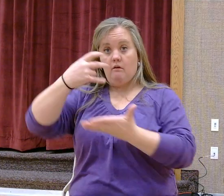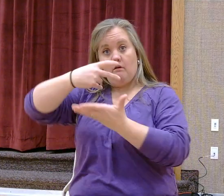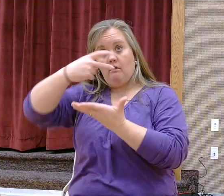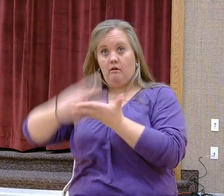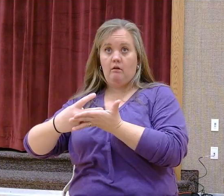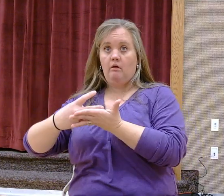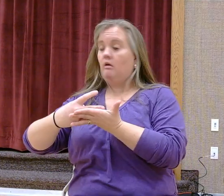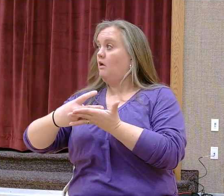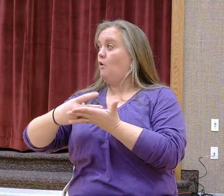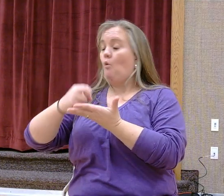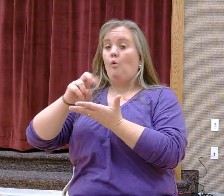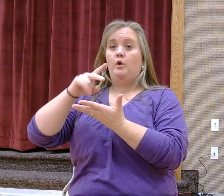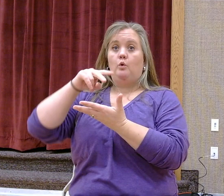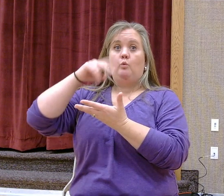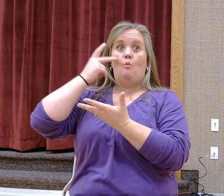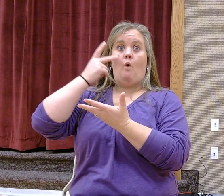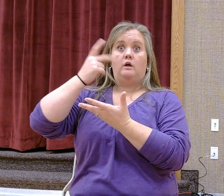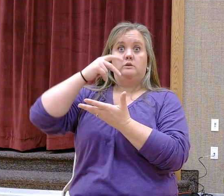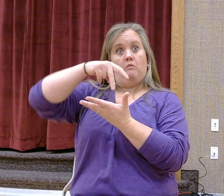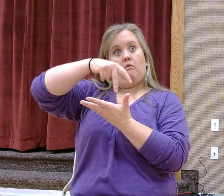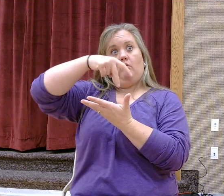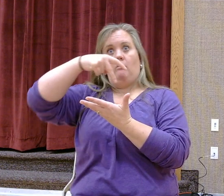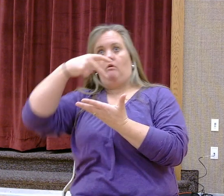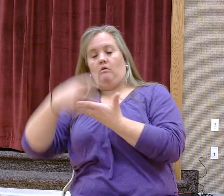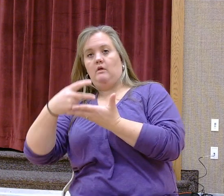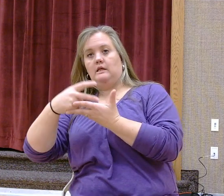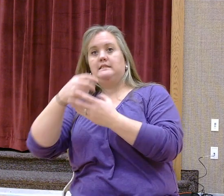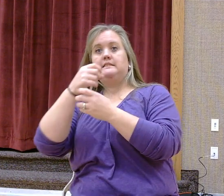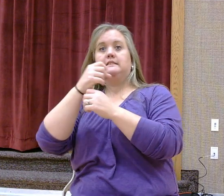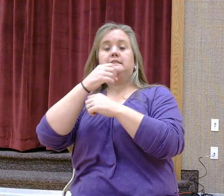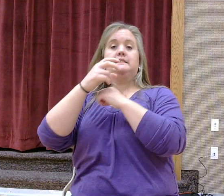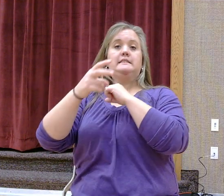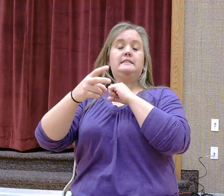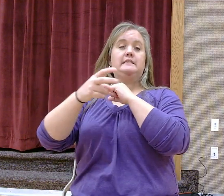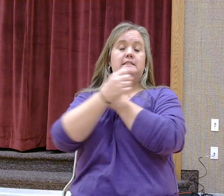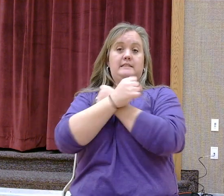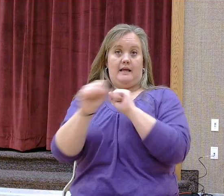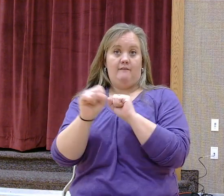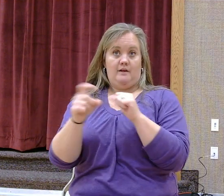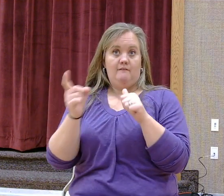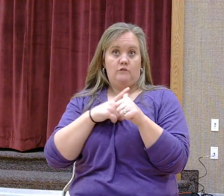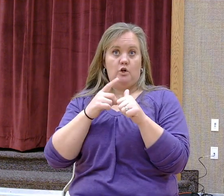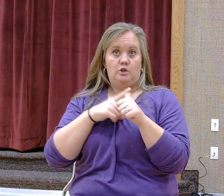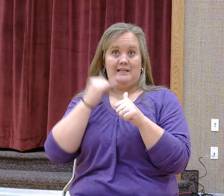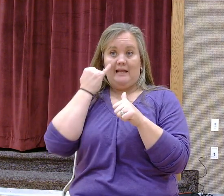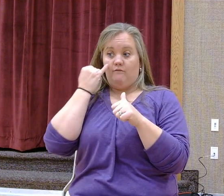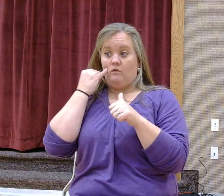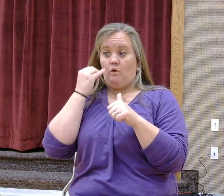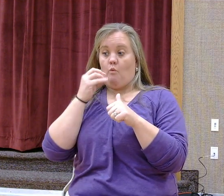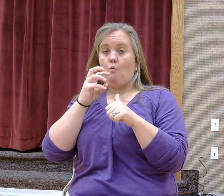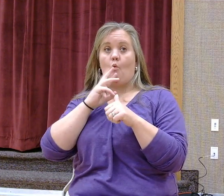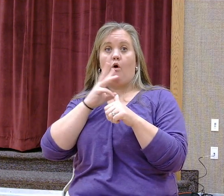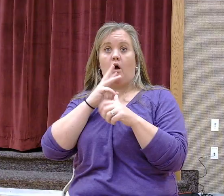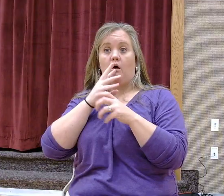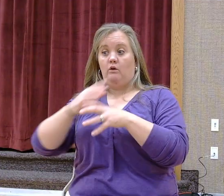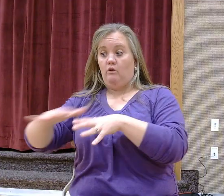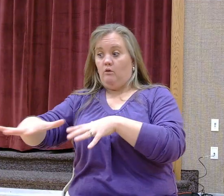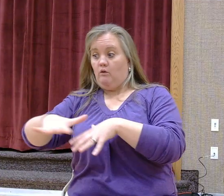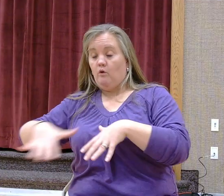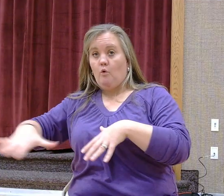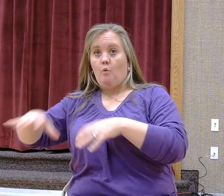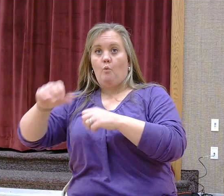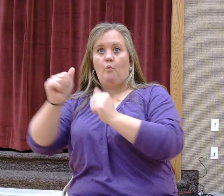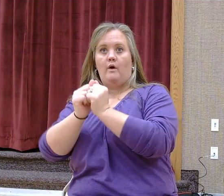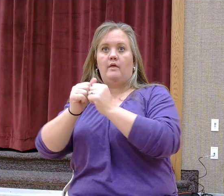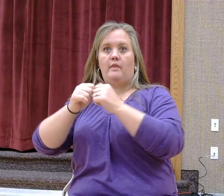see somebody go down, is safety first, right? If they're in a puddle of water with a power